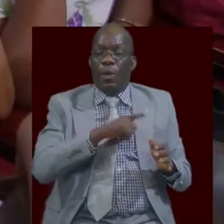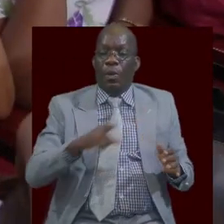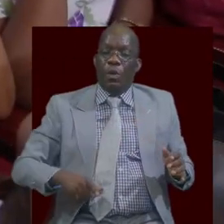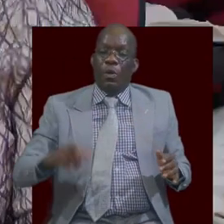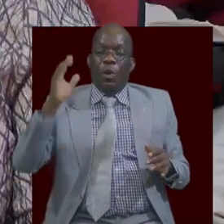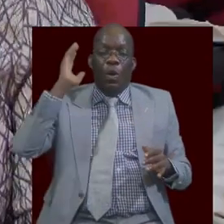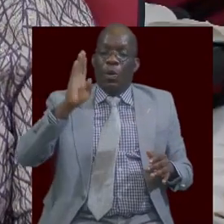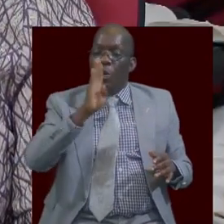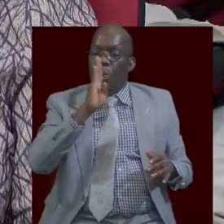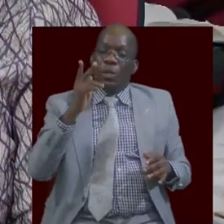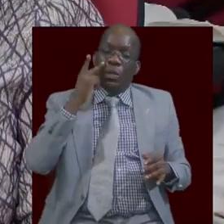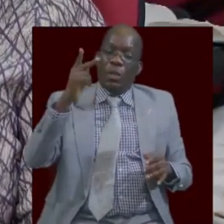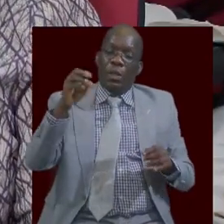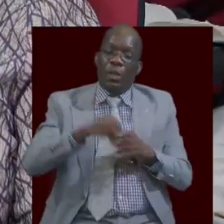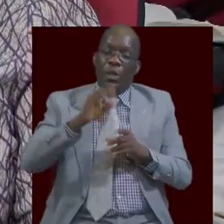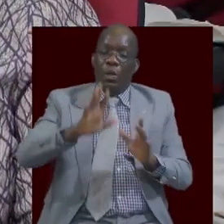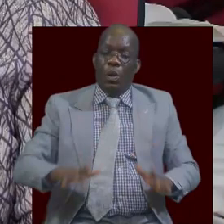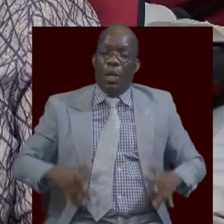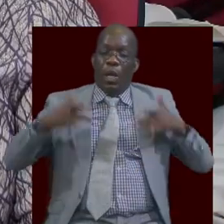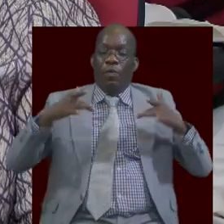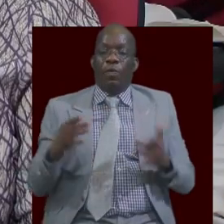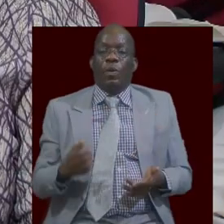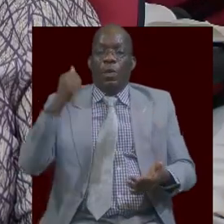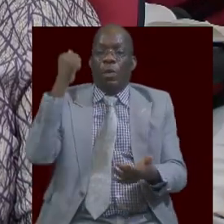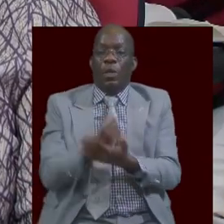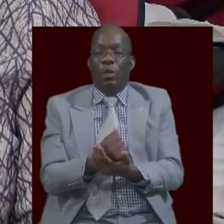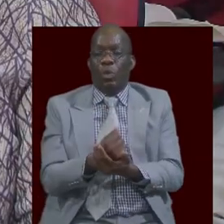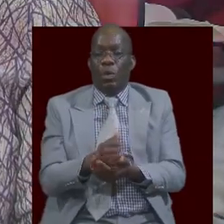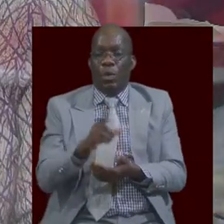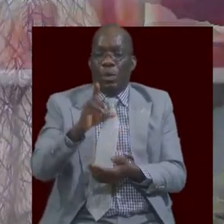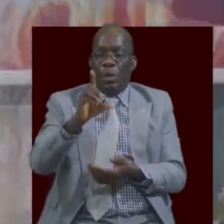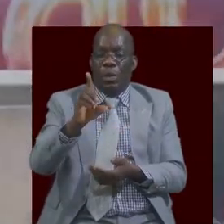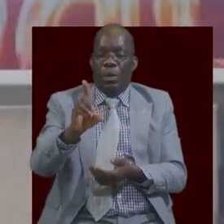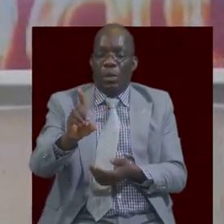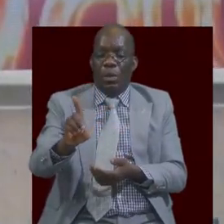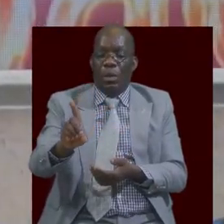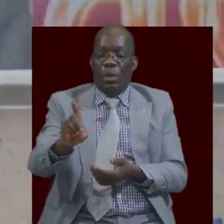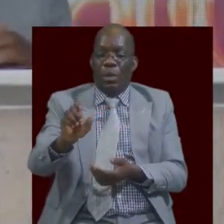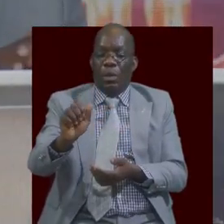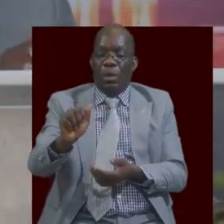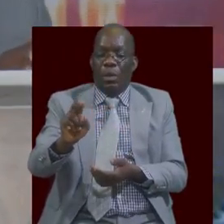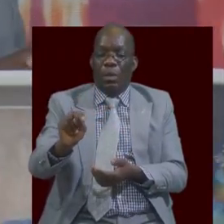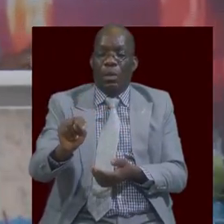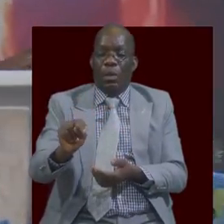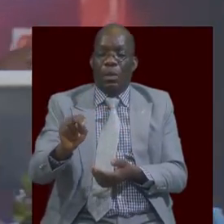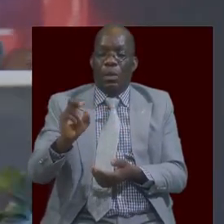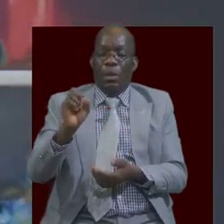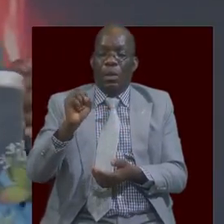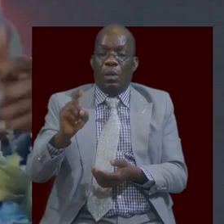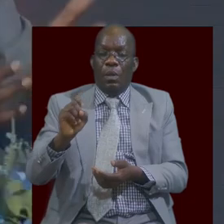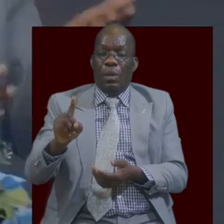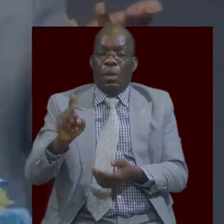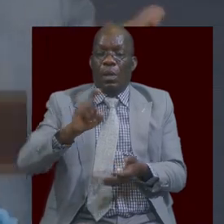in your life. Look at Daniel chapter 11. We're reading from verse